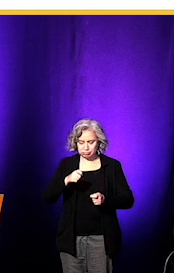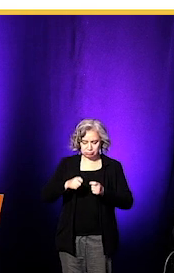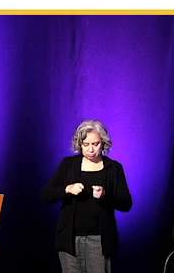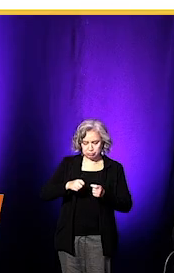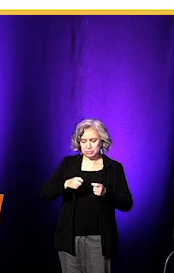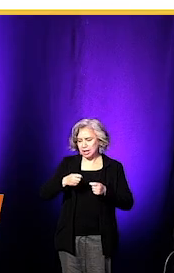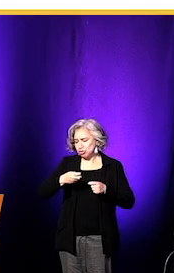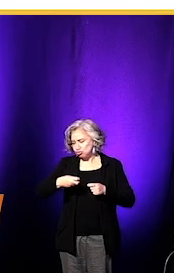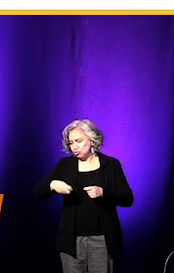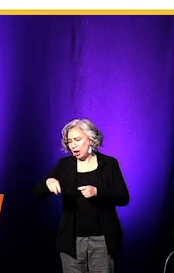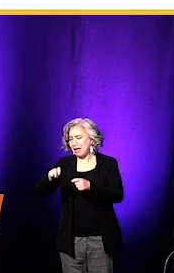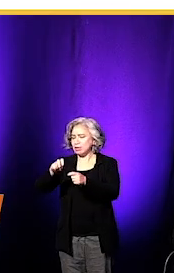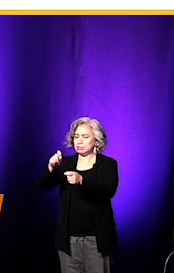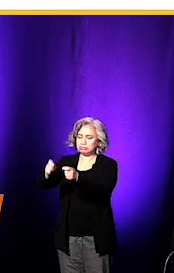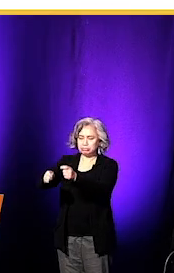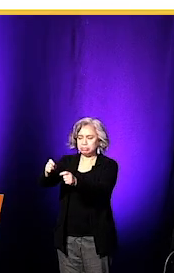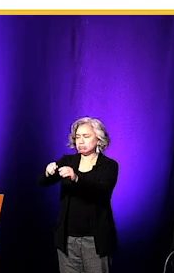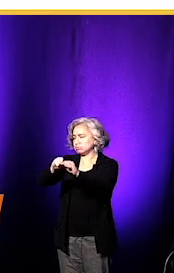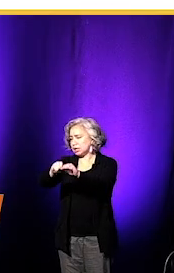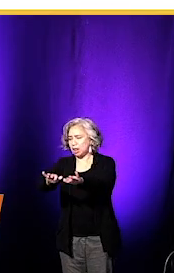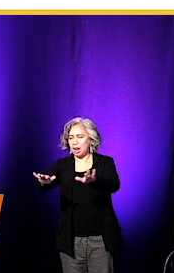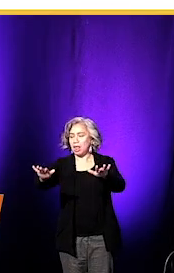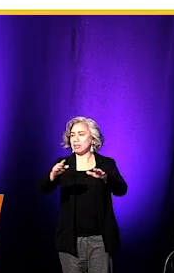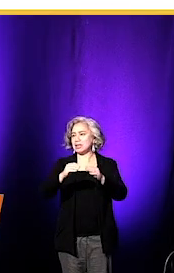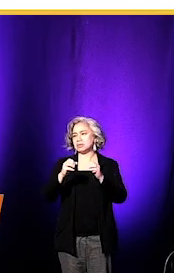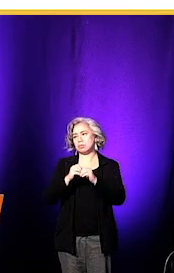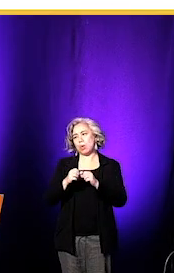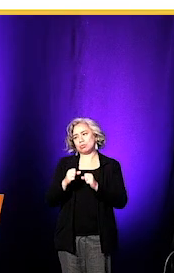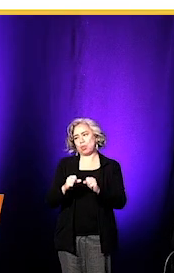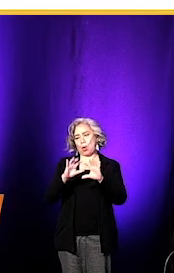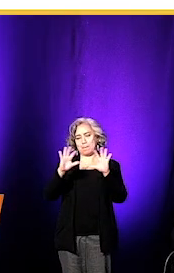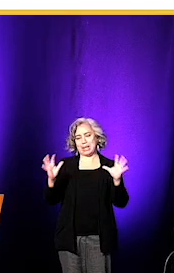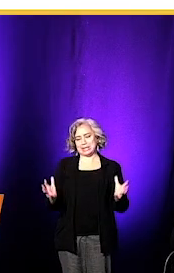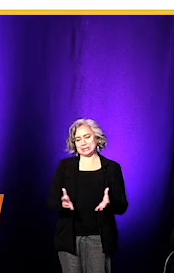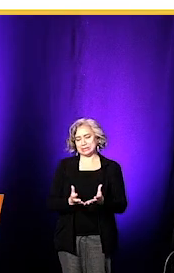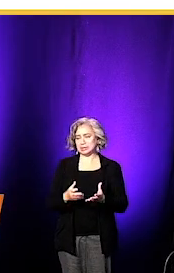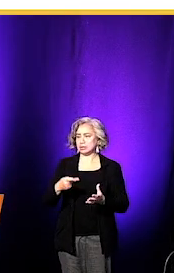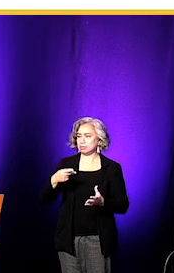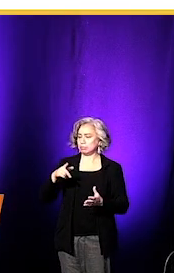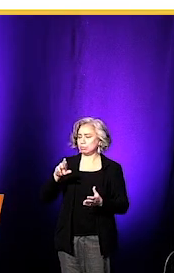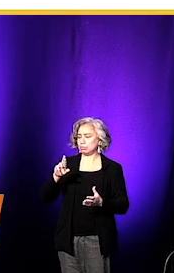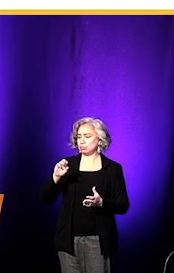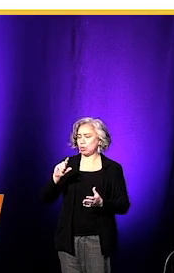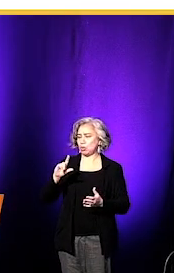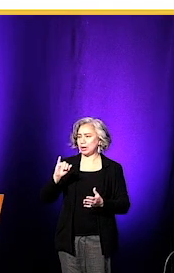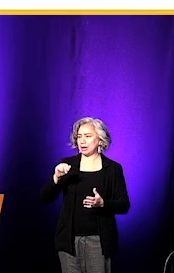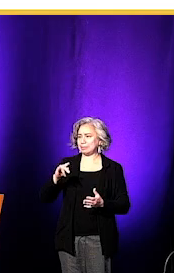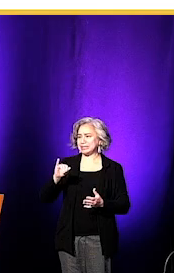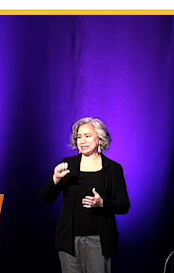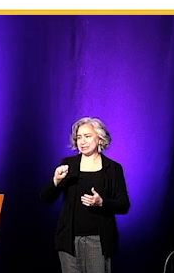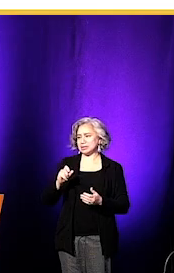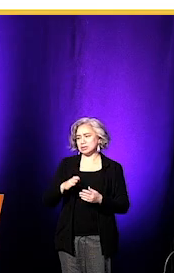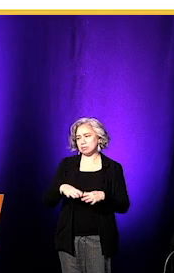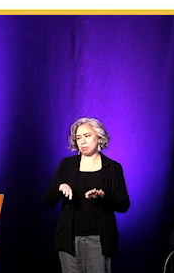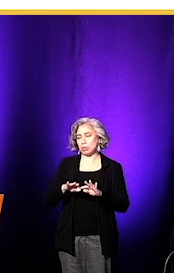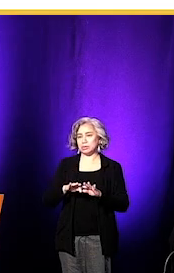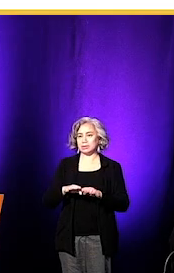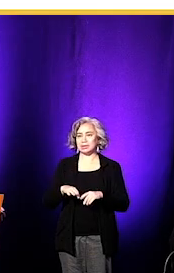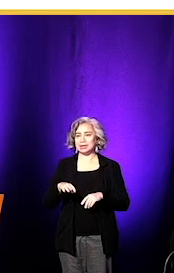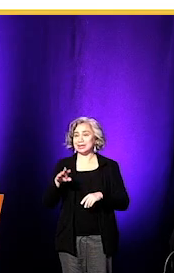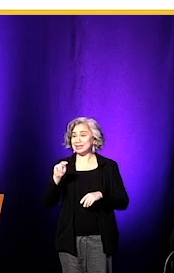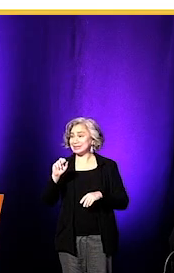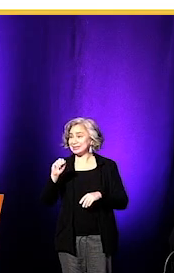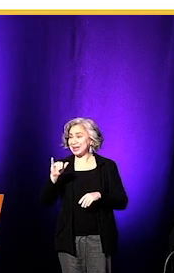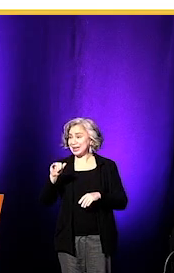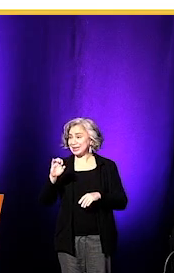think is more robust. But yes, prolepsis is really important to that. Right. And Daniela, who's been part of these projects. Go for Hey, it.